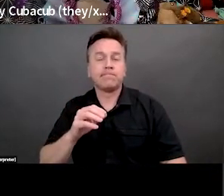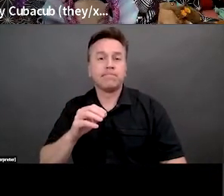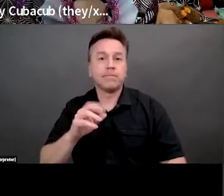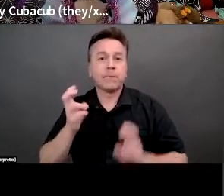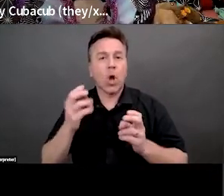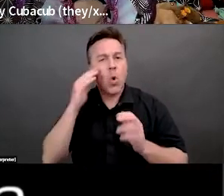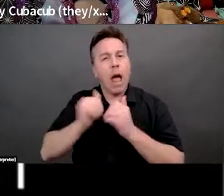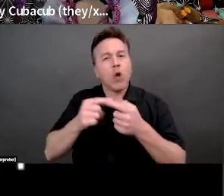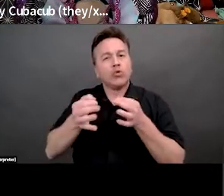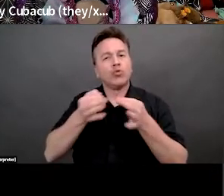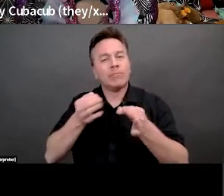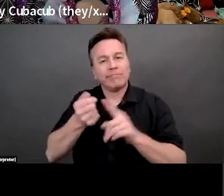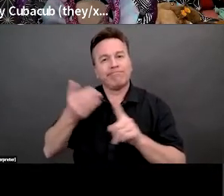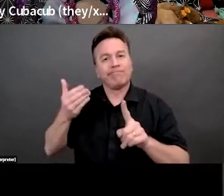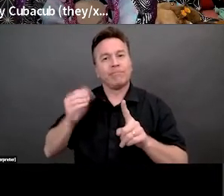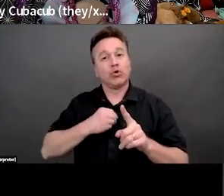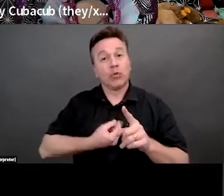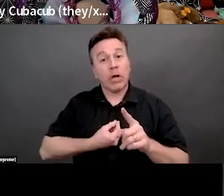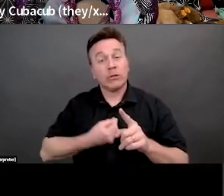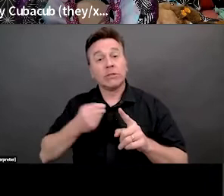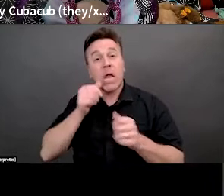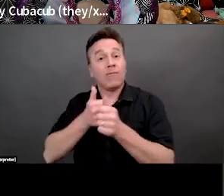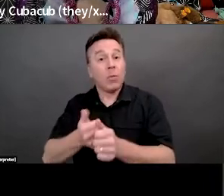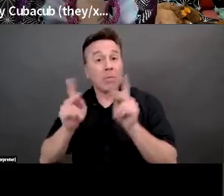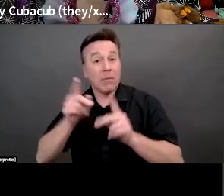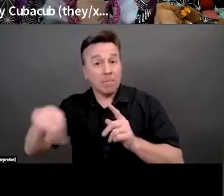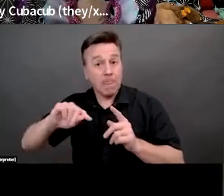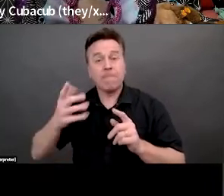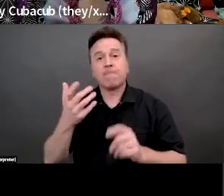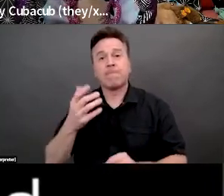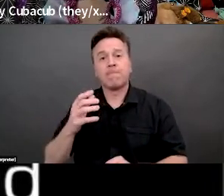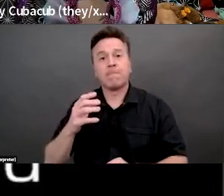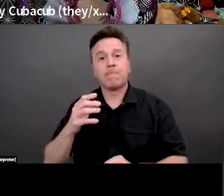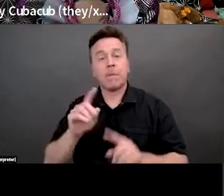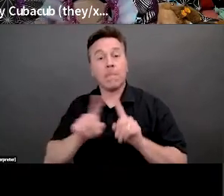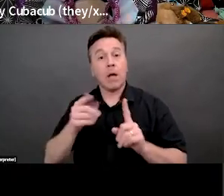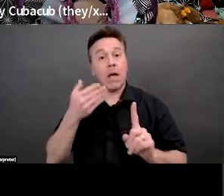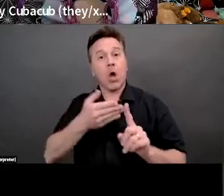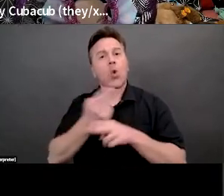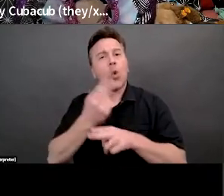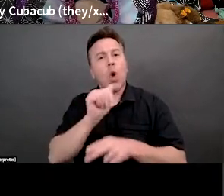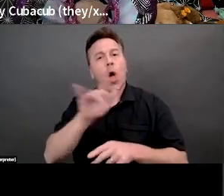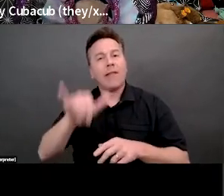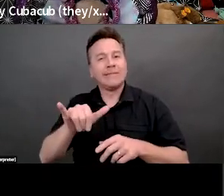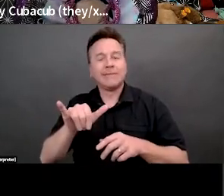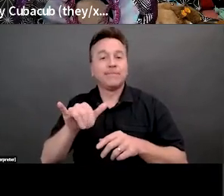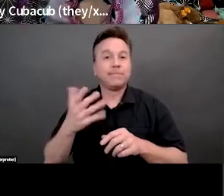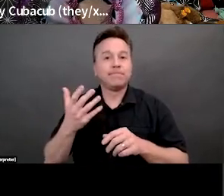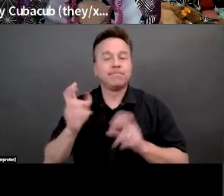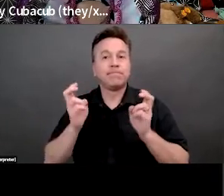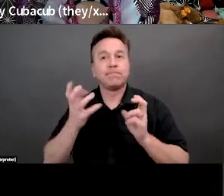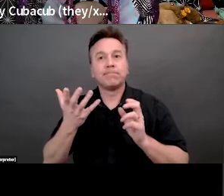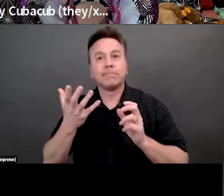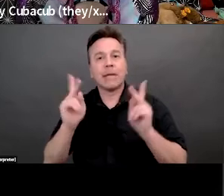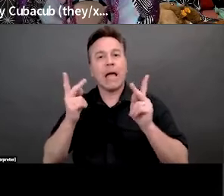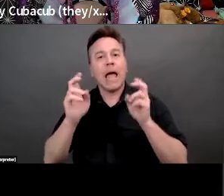like know how to describe trans and gender nonconforming folks. But he was using all of this really